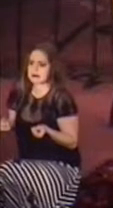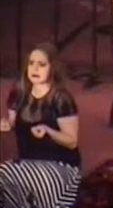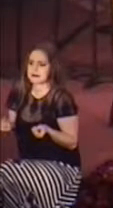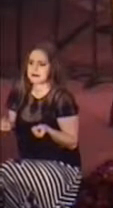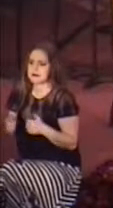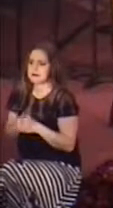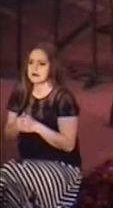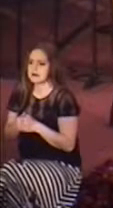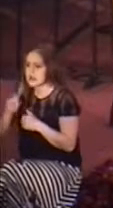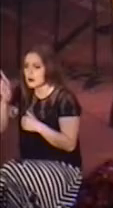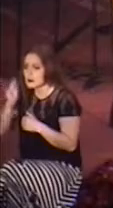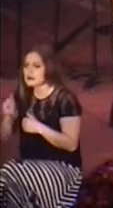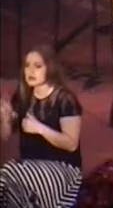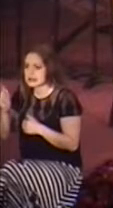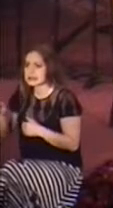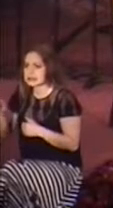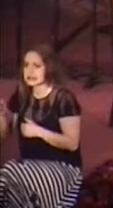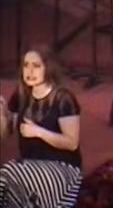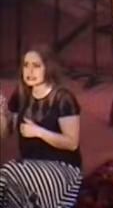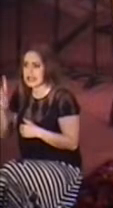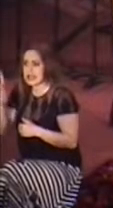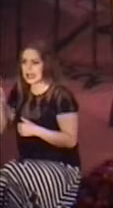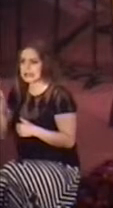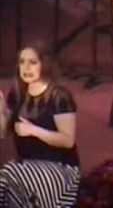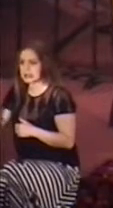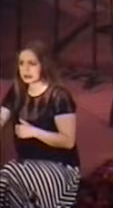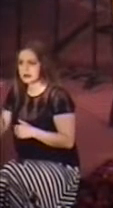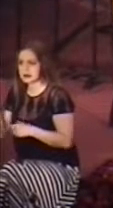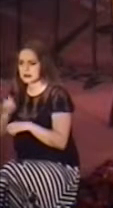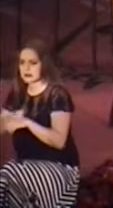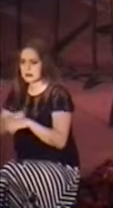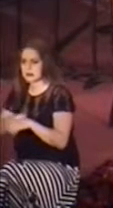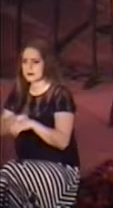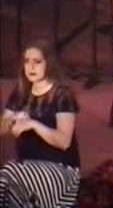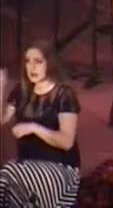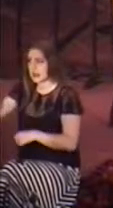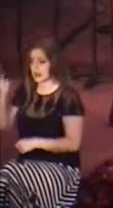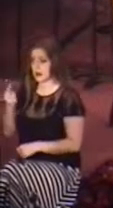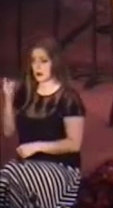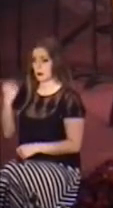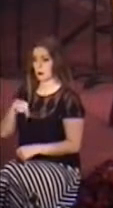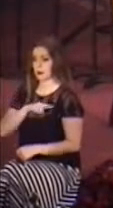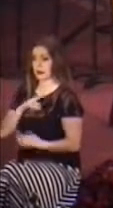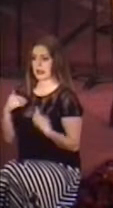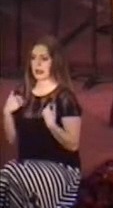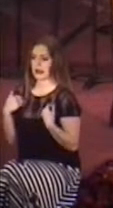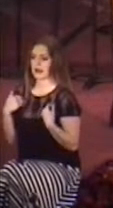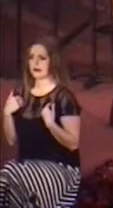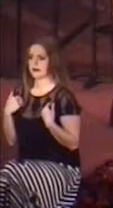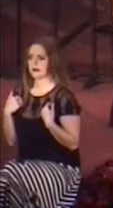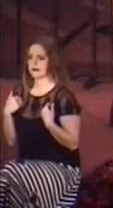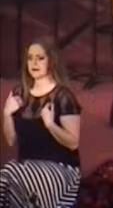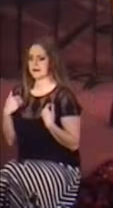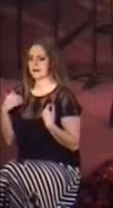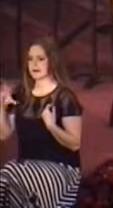to ask as we come to this Christmas time. Did He come that we may have such classics like the Christmas